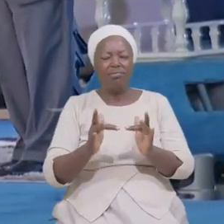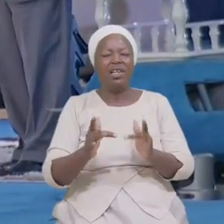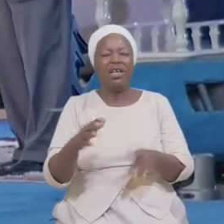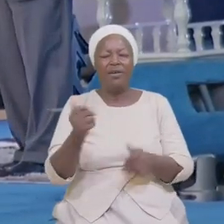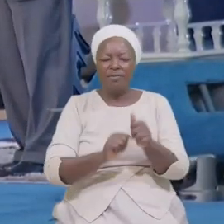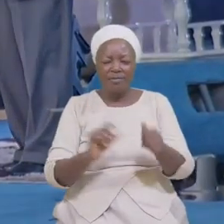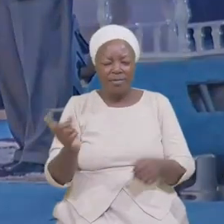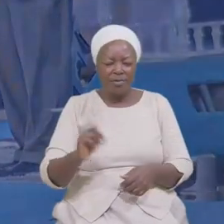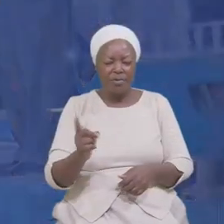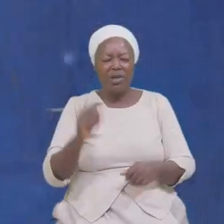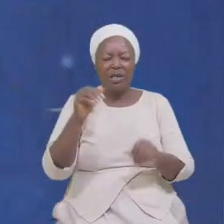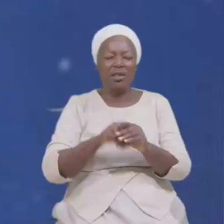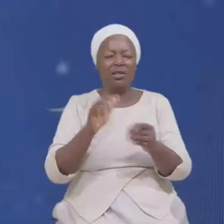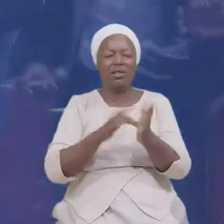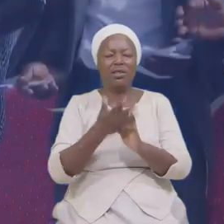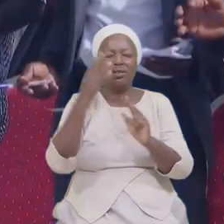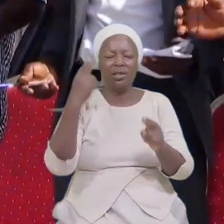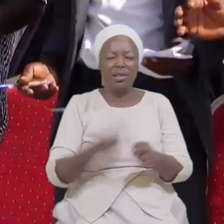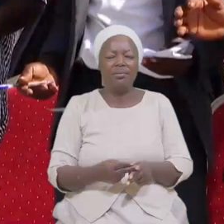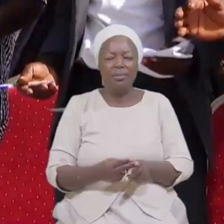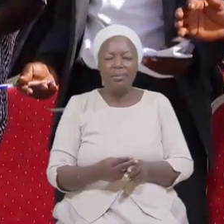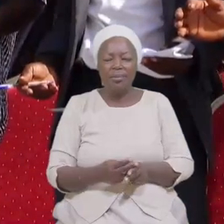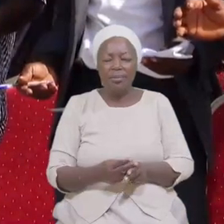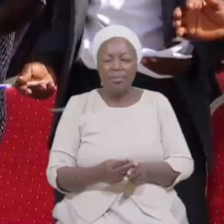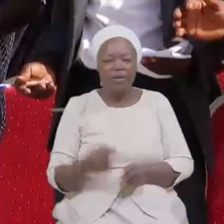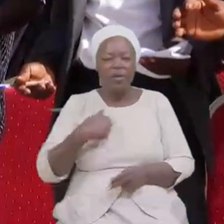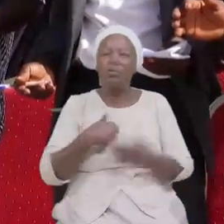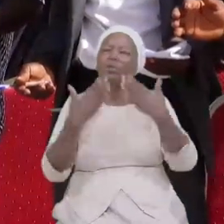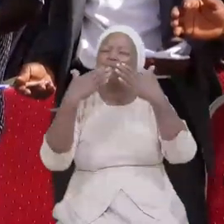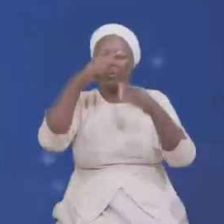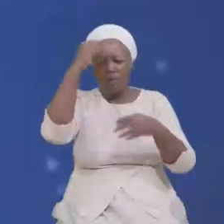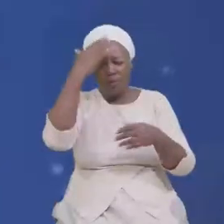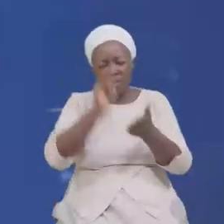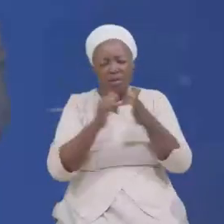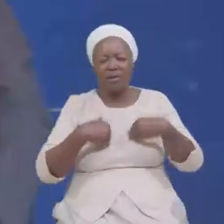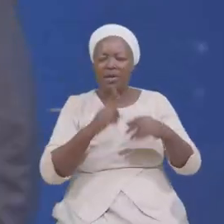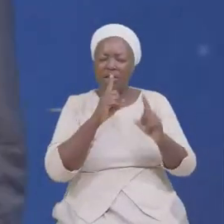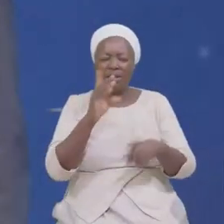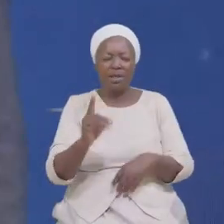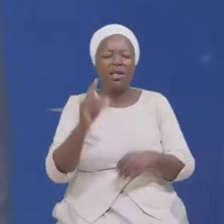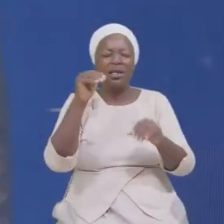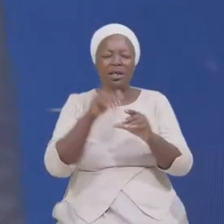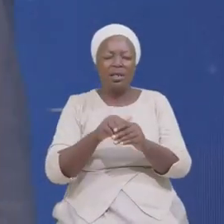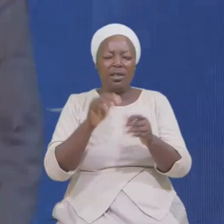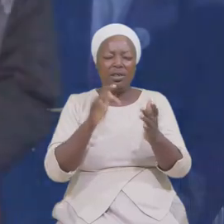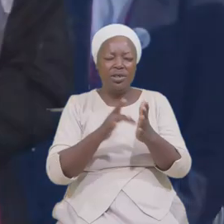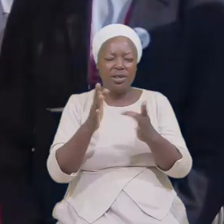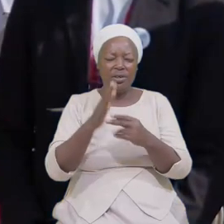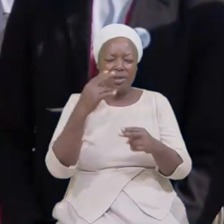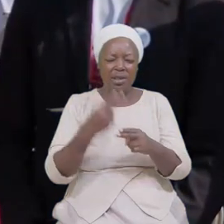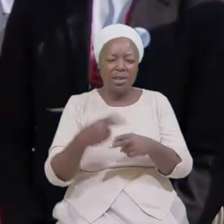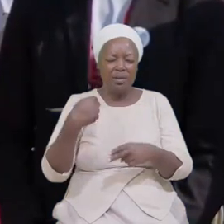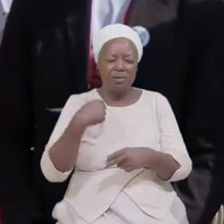everywhere, in Jesus' name. We thank you because we know you have answered. In Jesus' name,